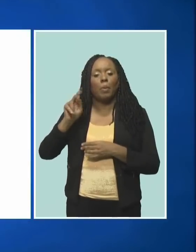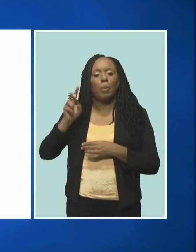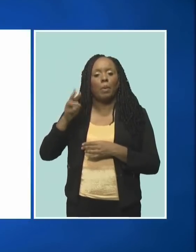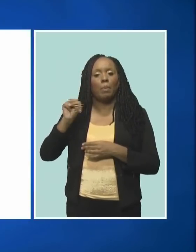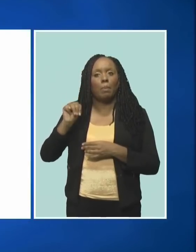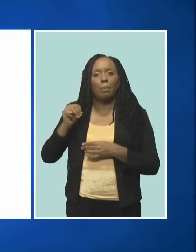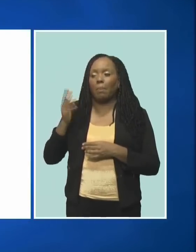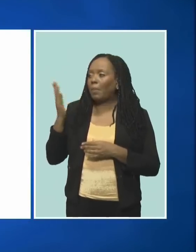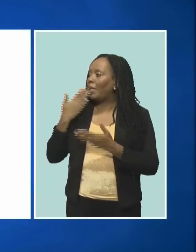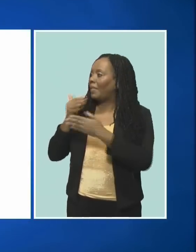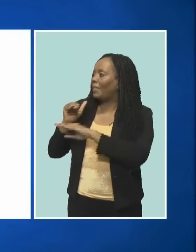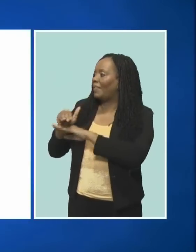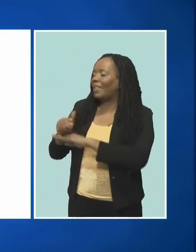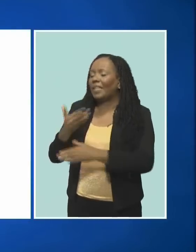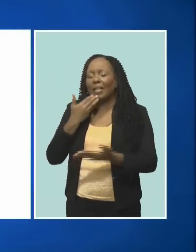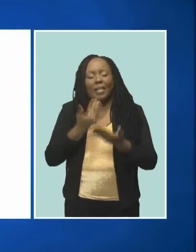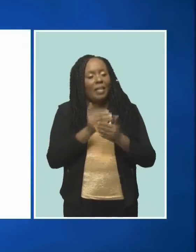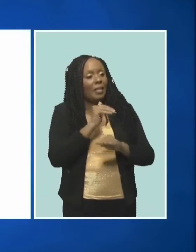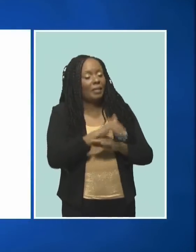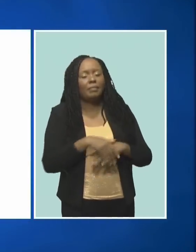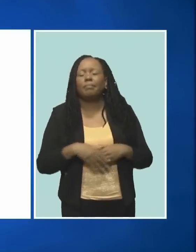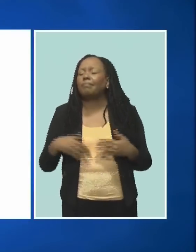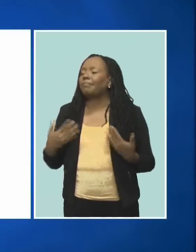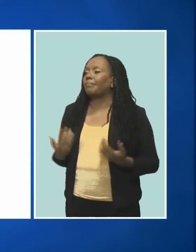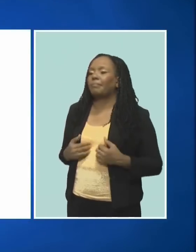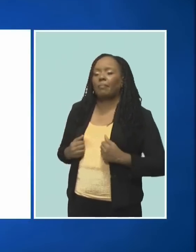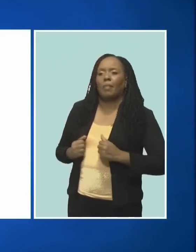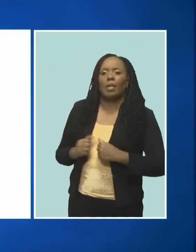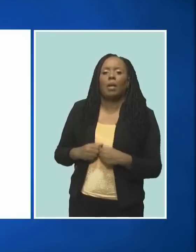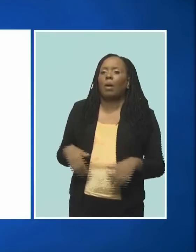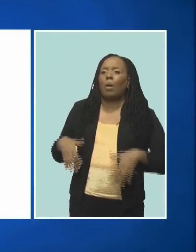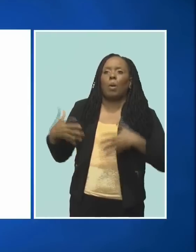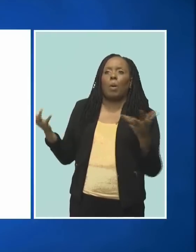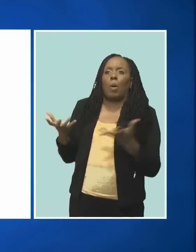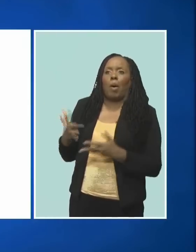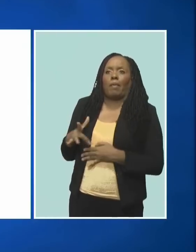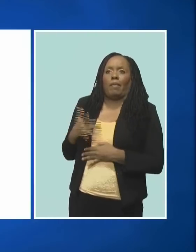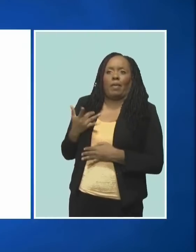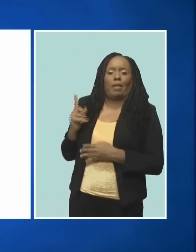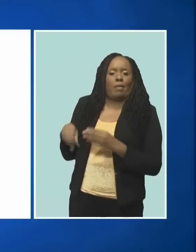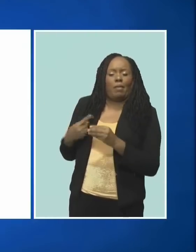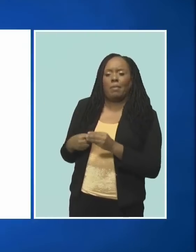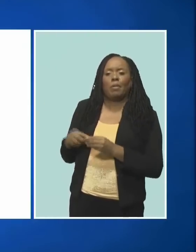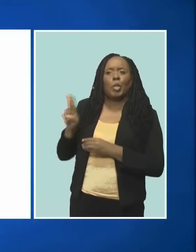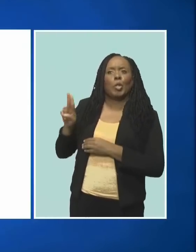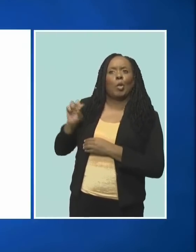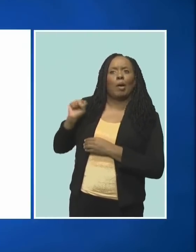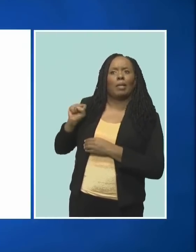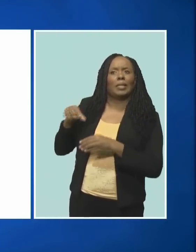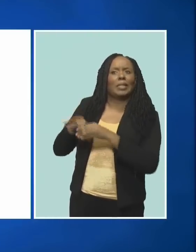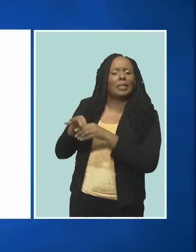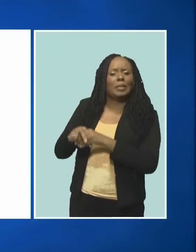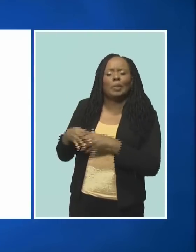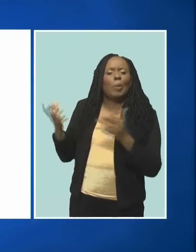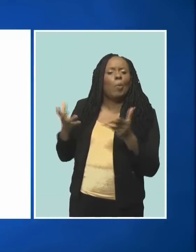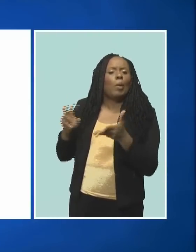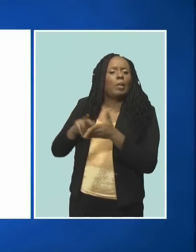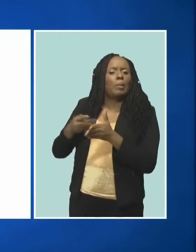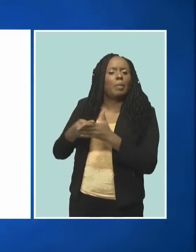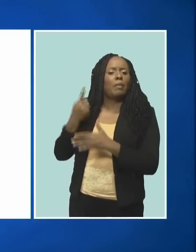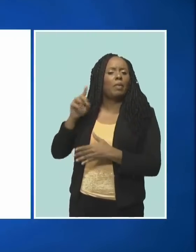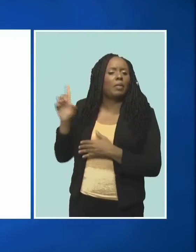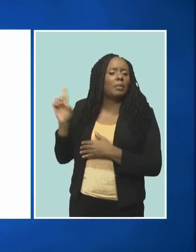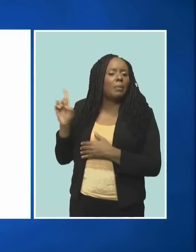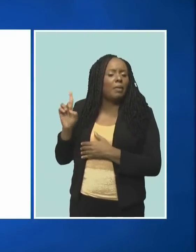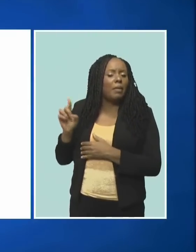Hi, good evening, Pearson. Thank you for joining us. What do you all think about all of this happening now, and what does it portend for the Democratic Party in the